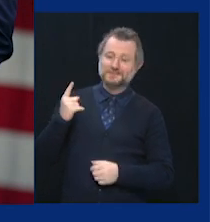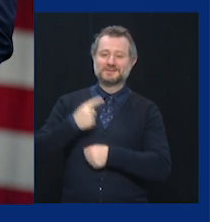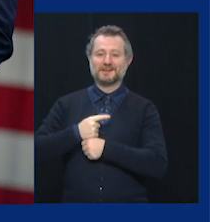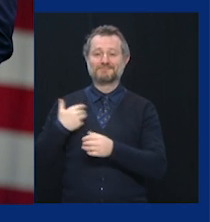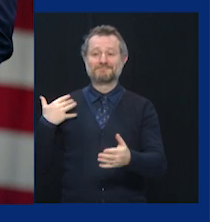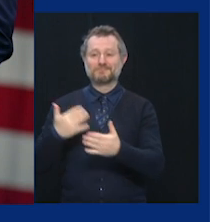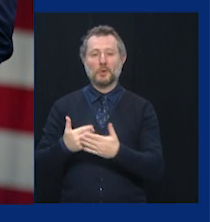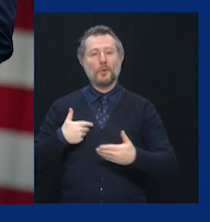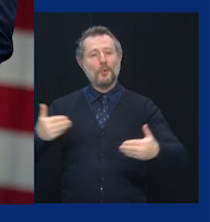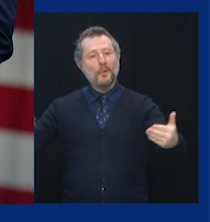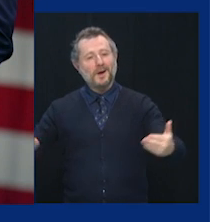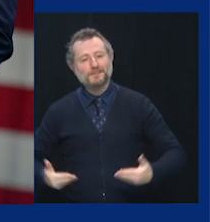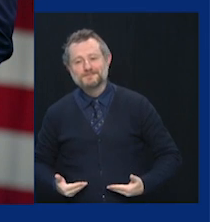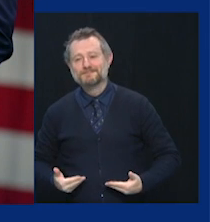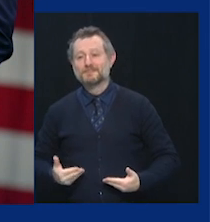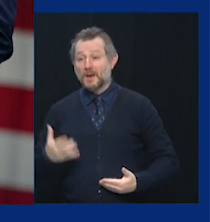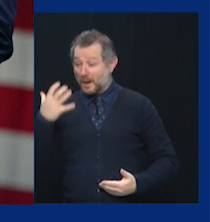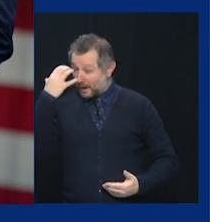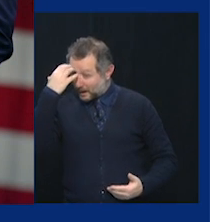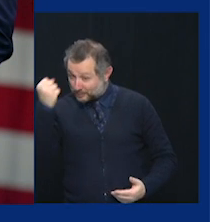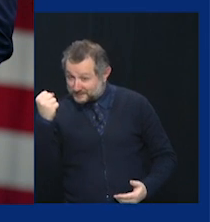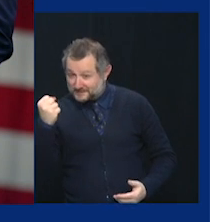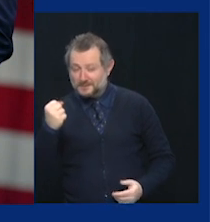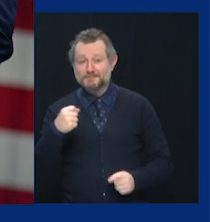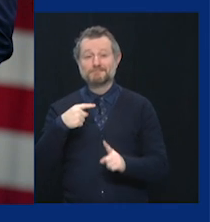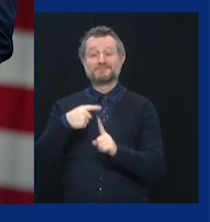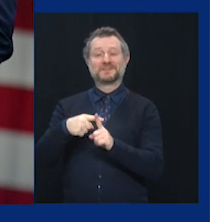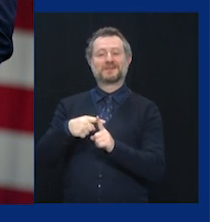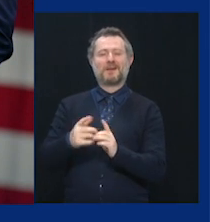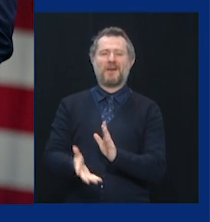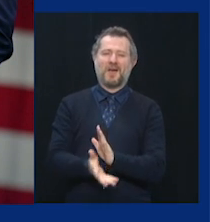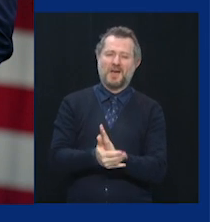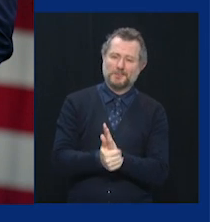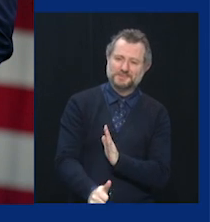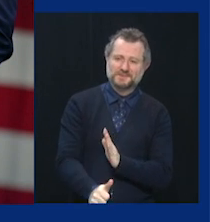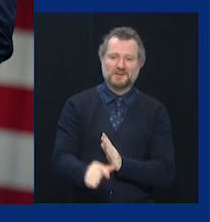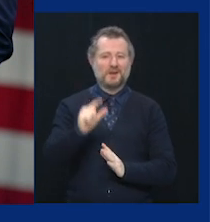government. It is a relief for us here in the state of New York.